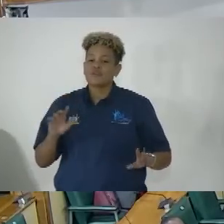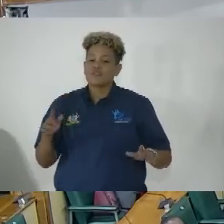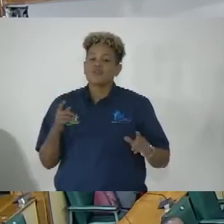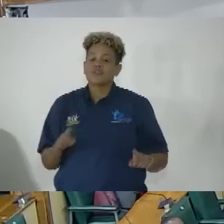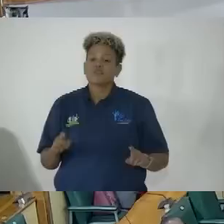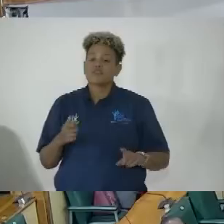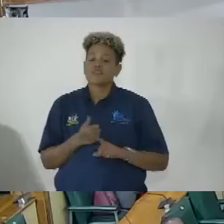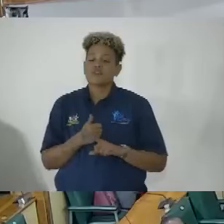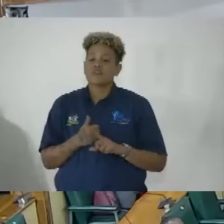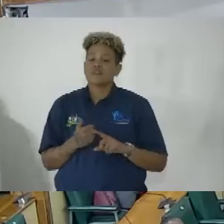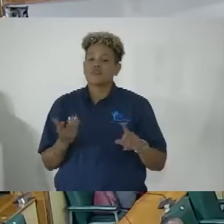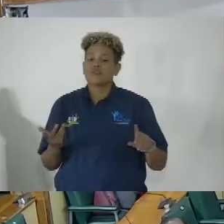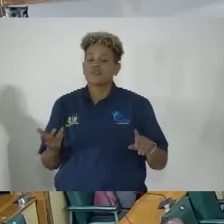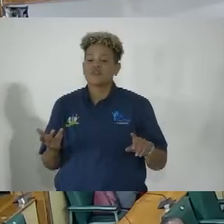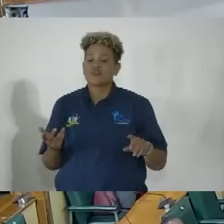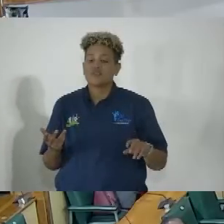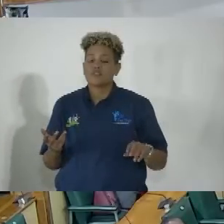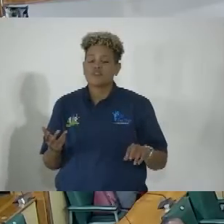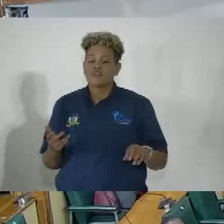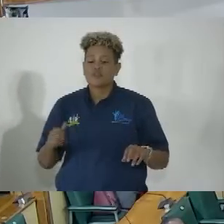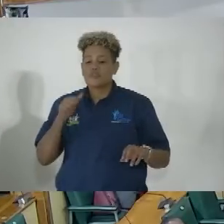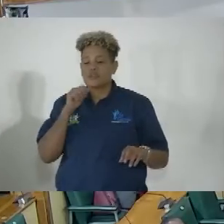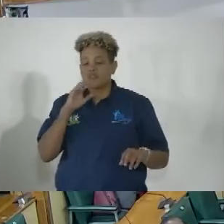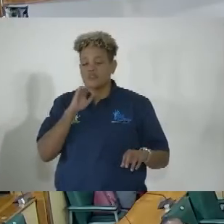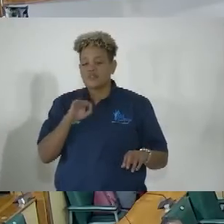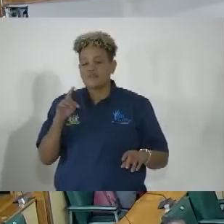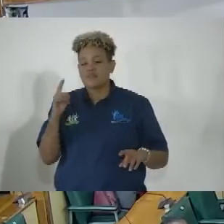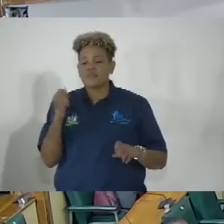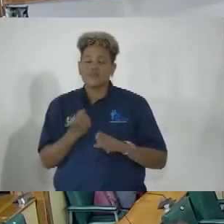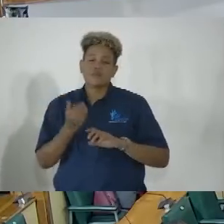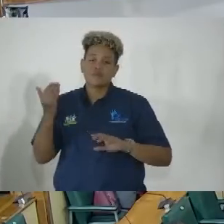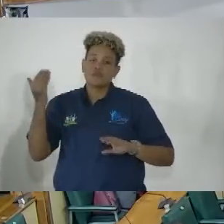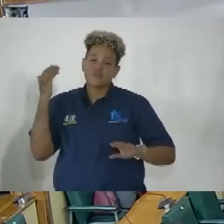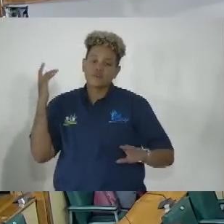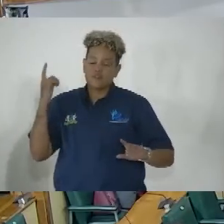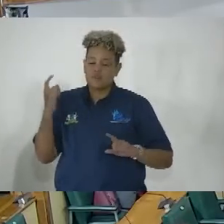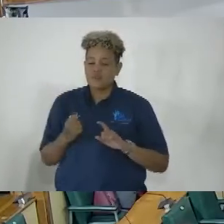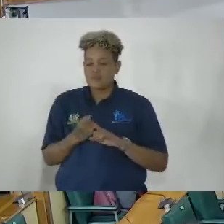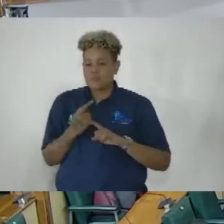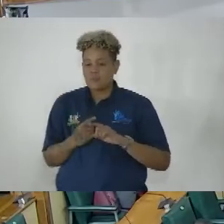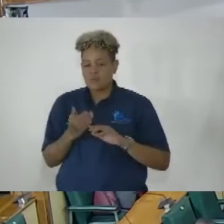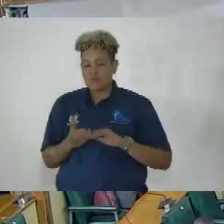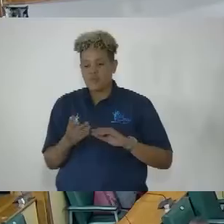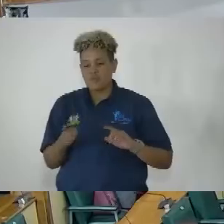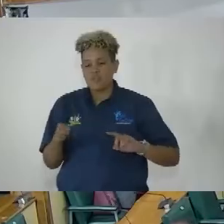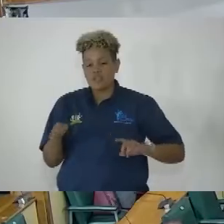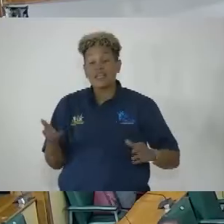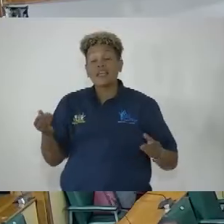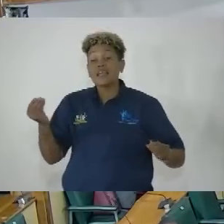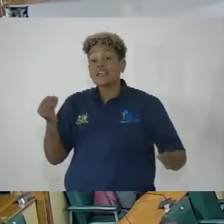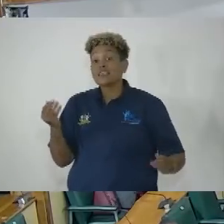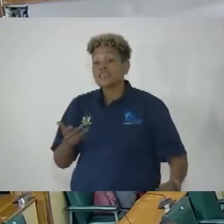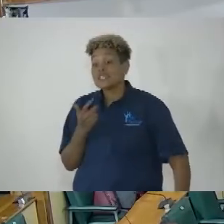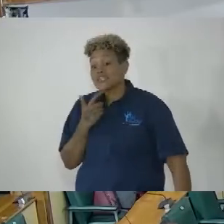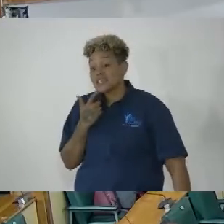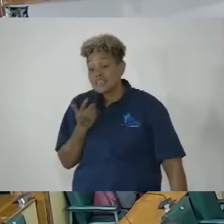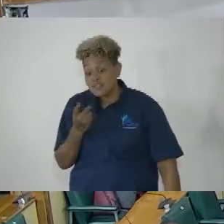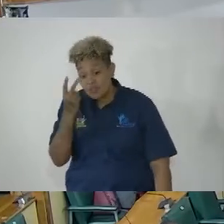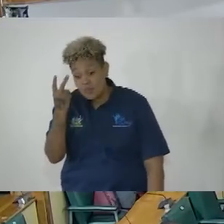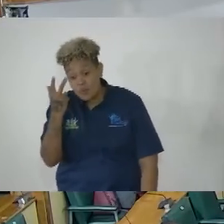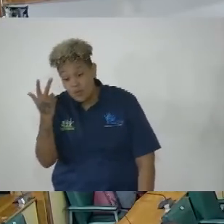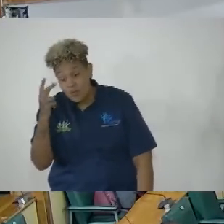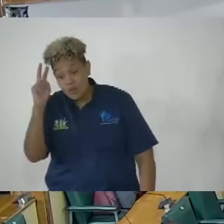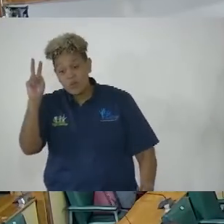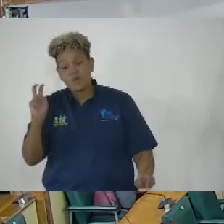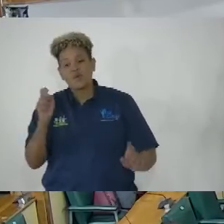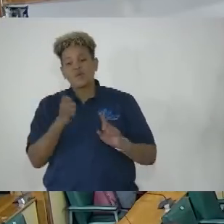It's not very outdated. It's a year or a year plus old. And here are just 2 or 3